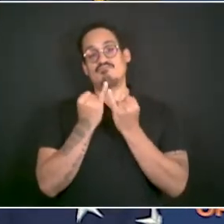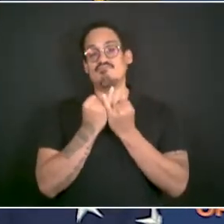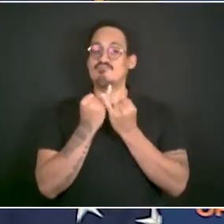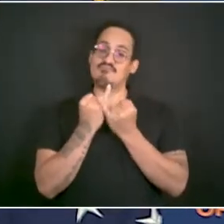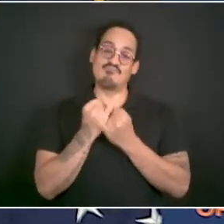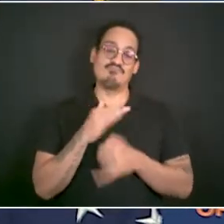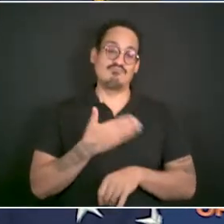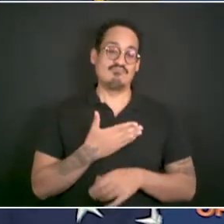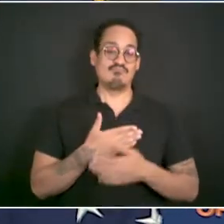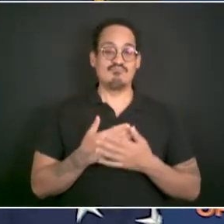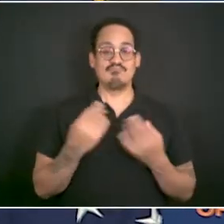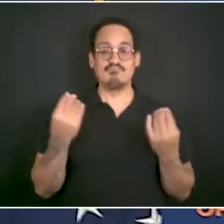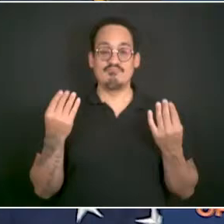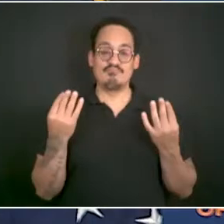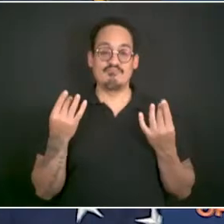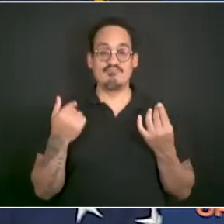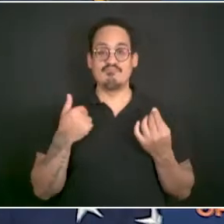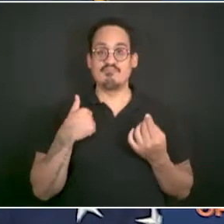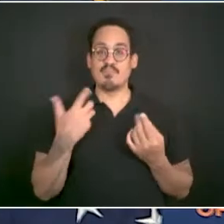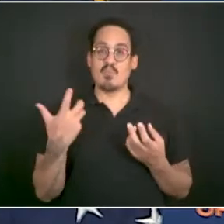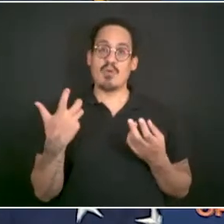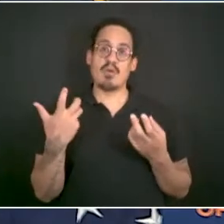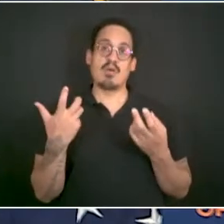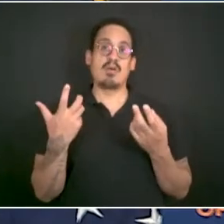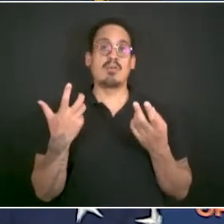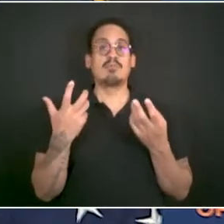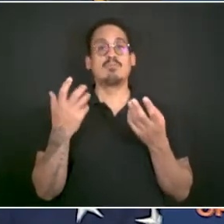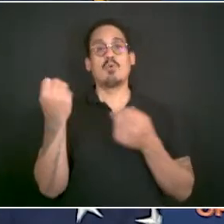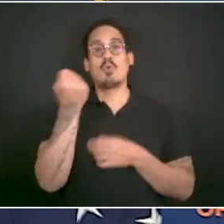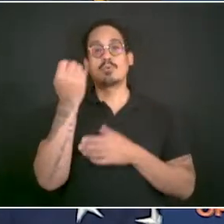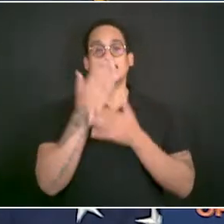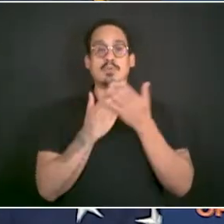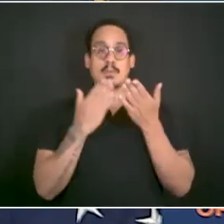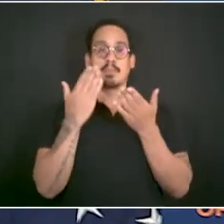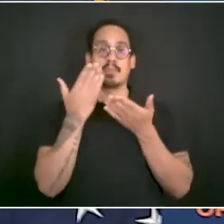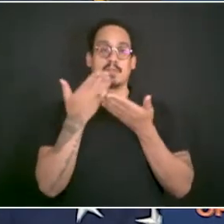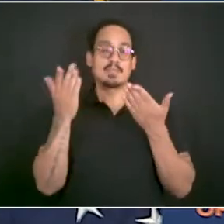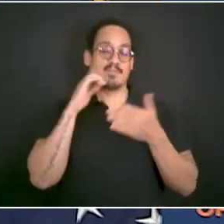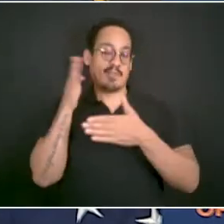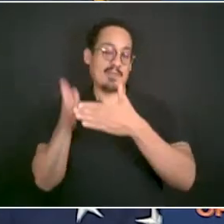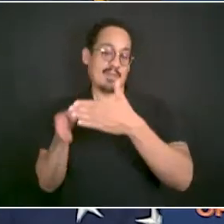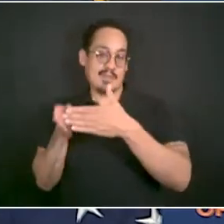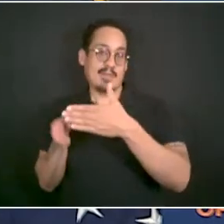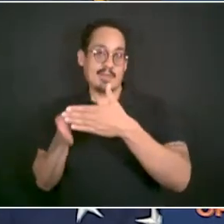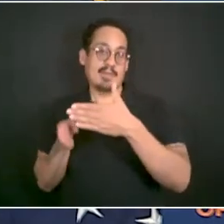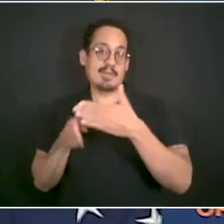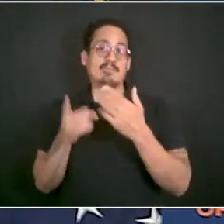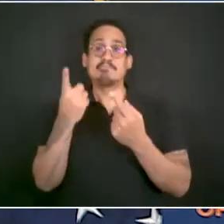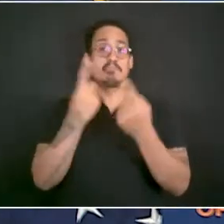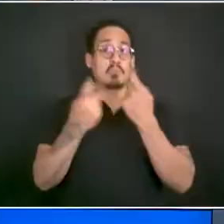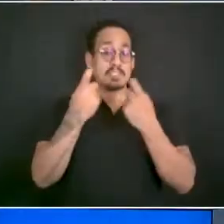I want to hold some stuff for the end, but why don't we open up to some questions? Okay? Yes.